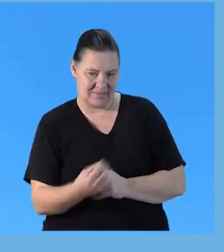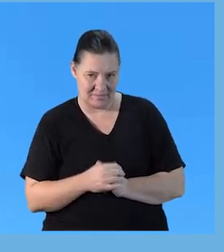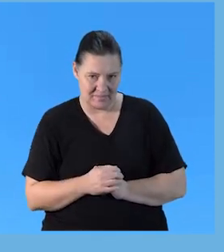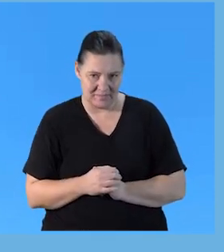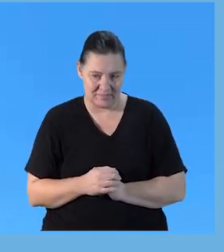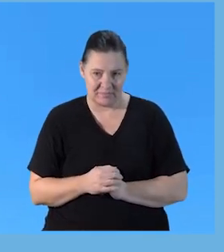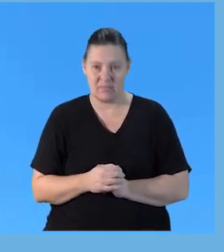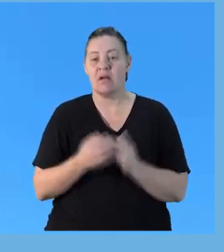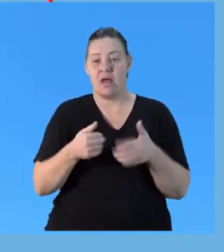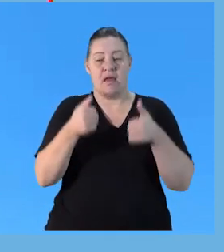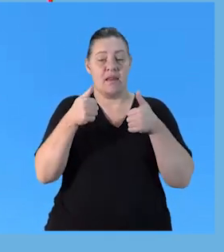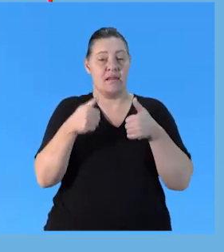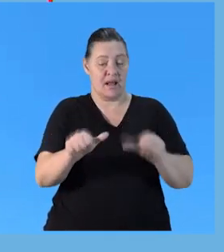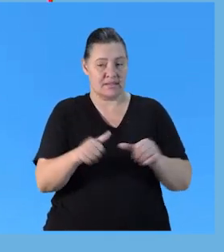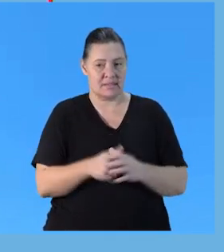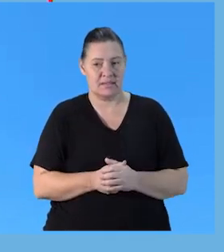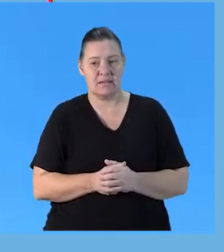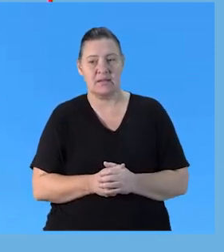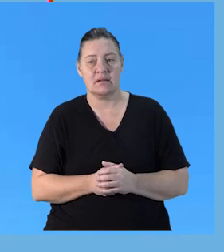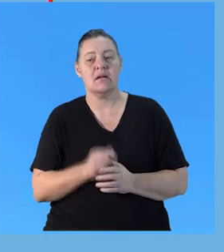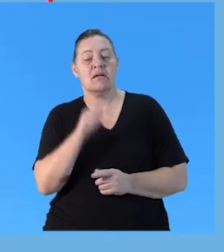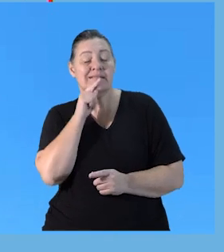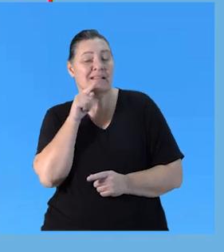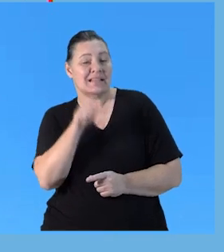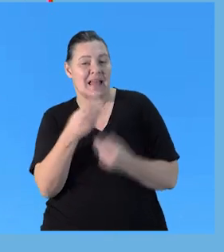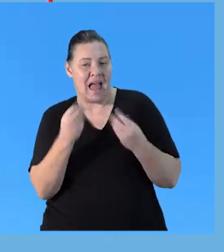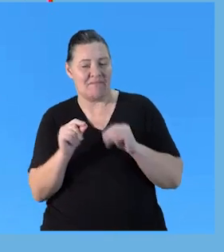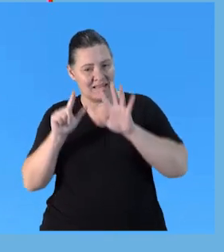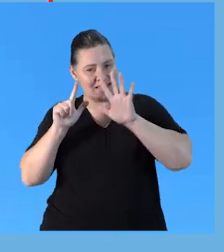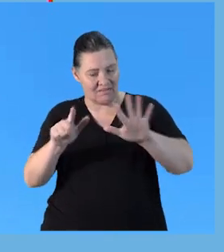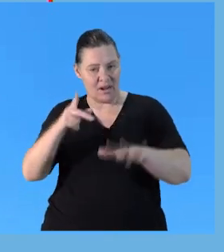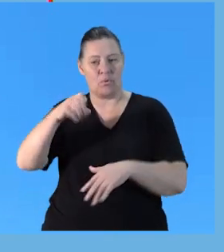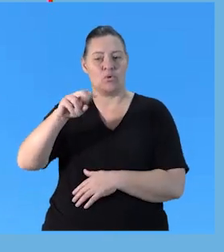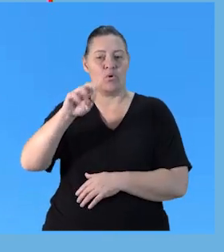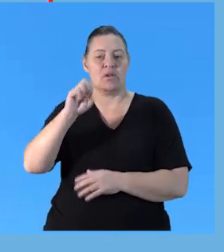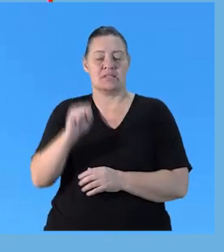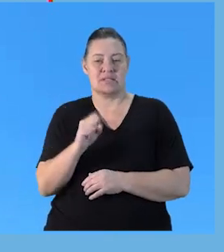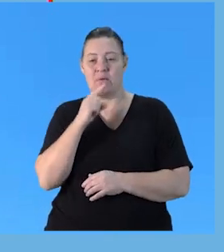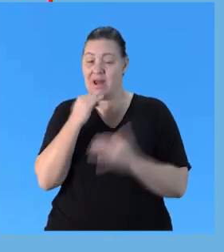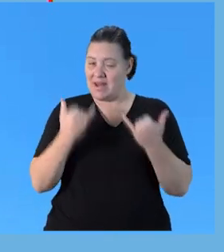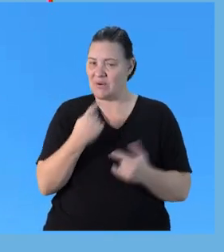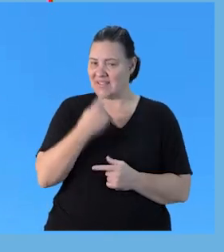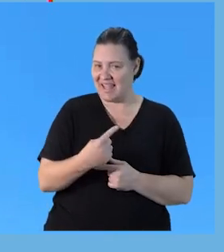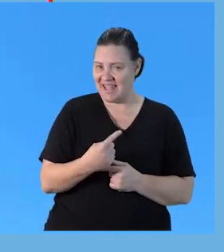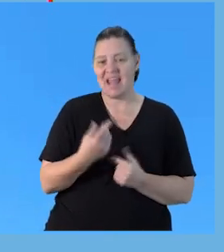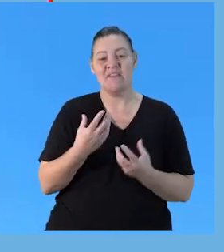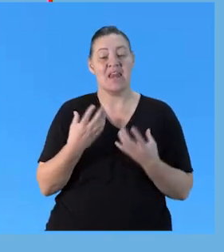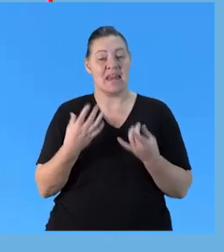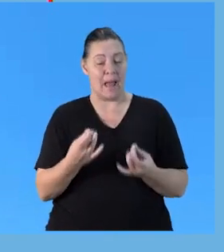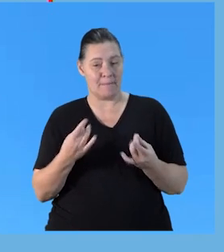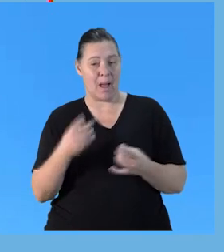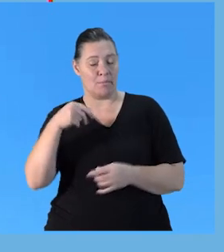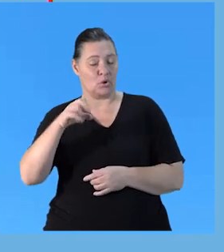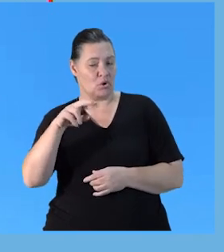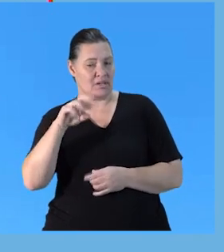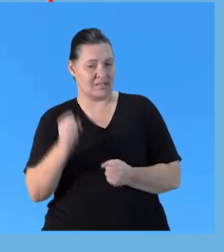And then your cell, we can have this for your cell. So now, in this particular diagram, we need to now identify all of